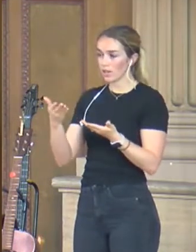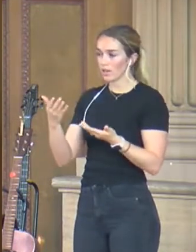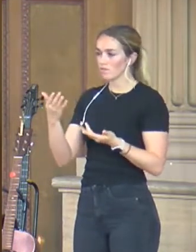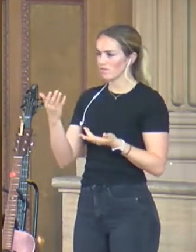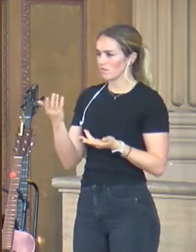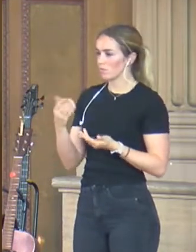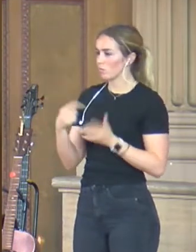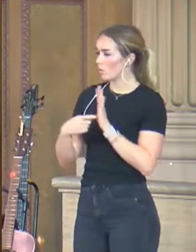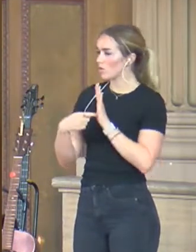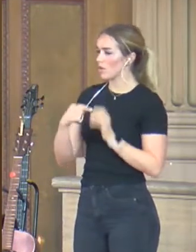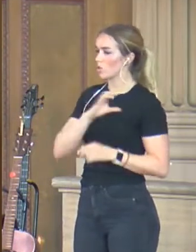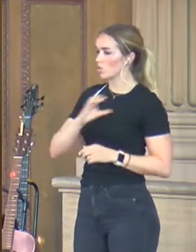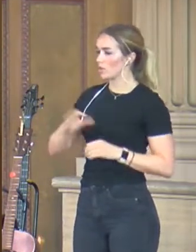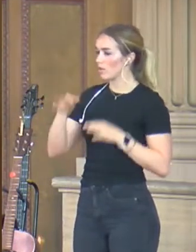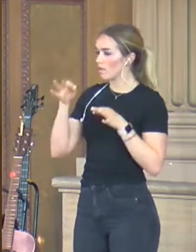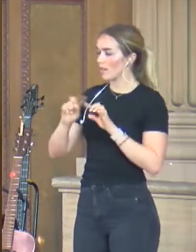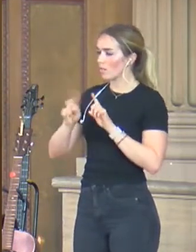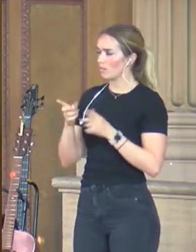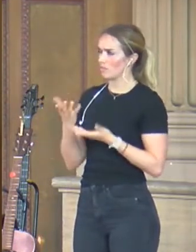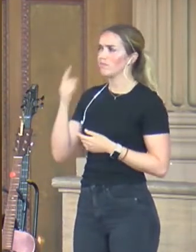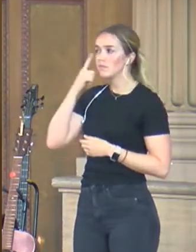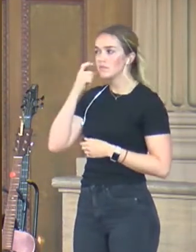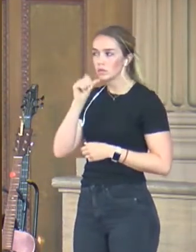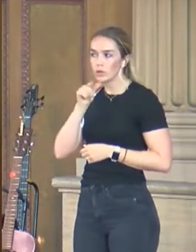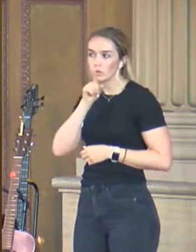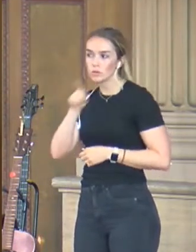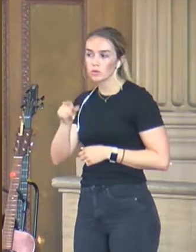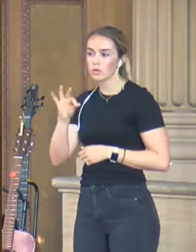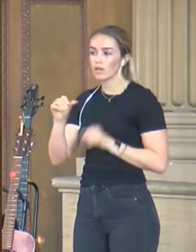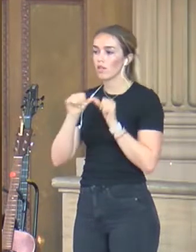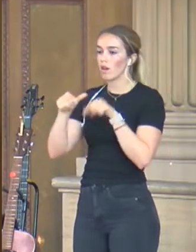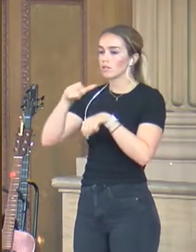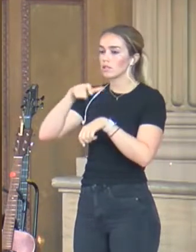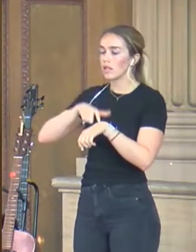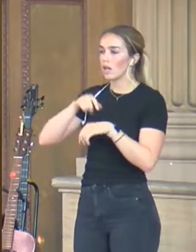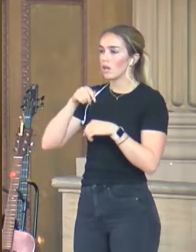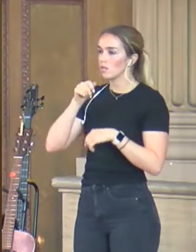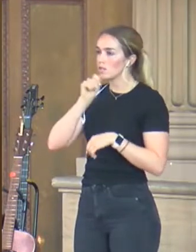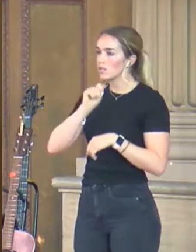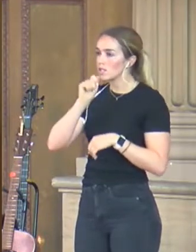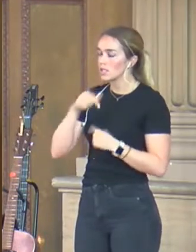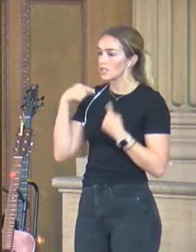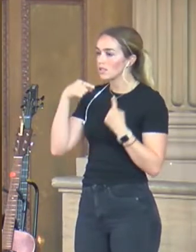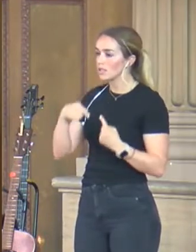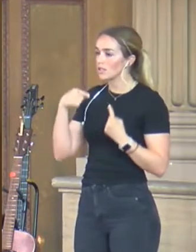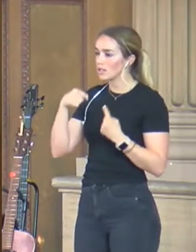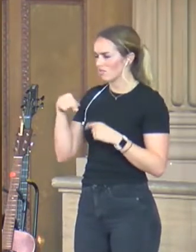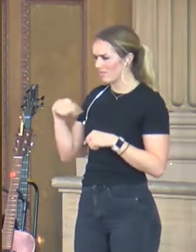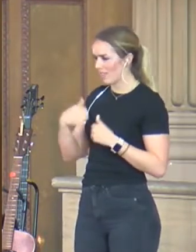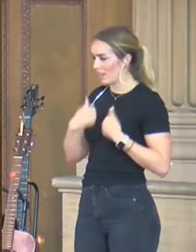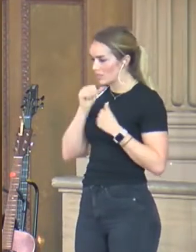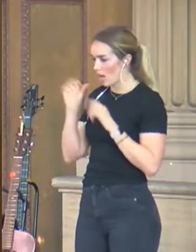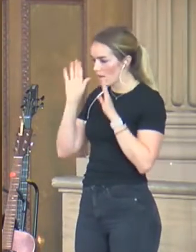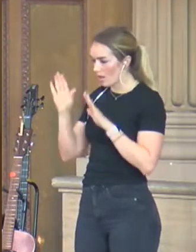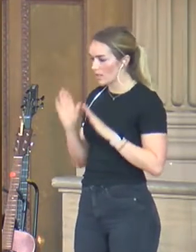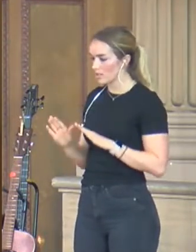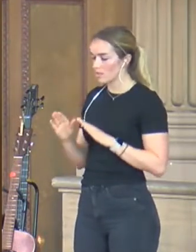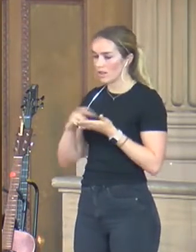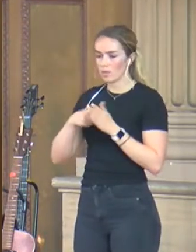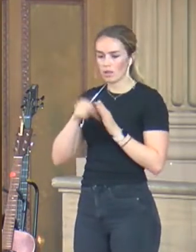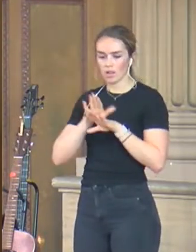the Christian faith. And when we experience long-term not awesome, we can only pretend so